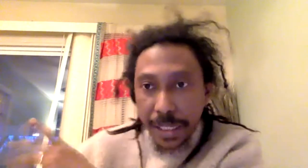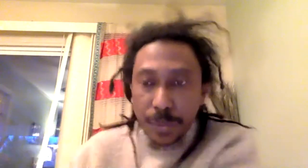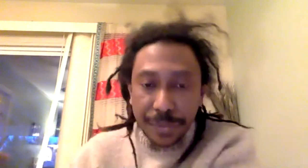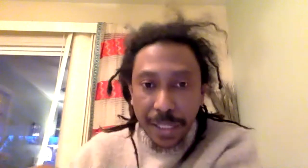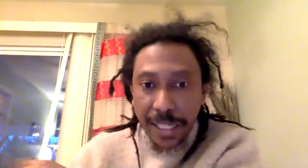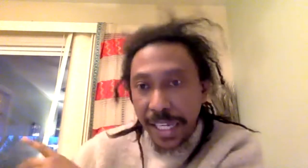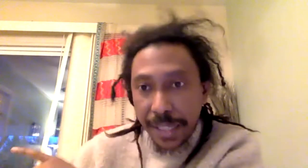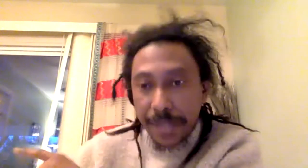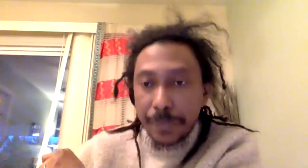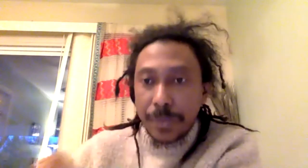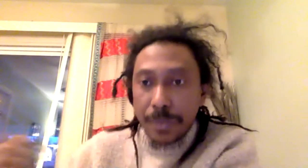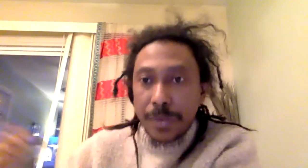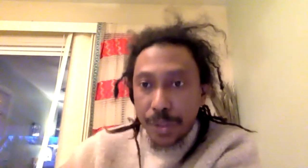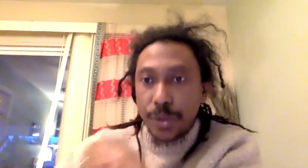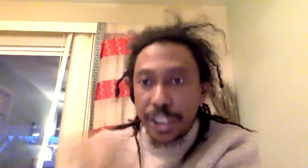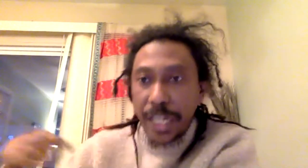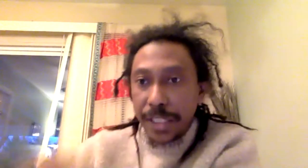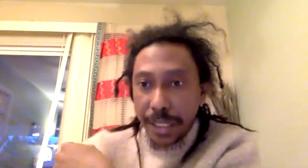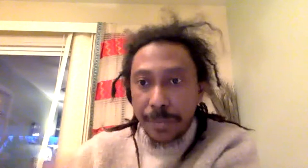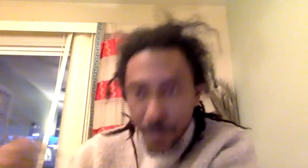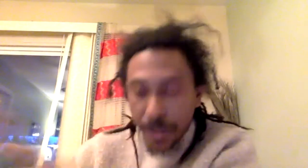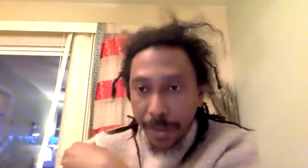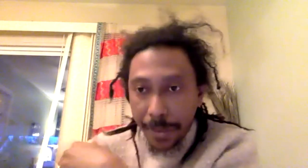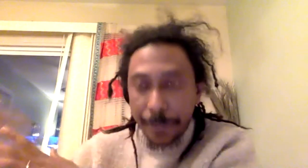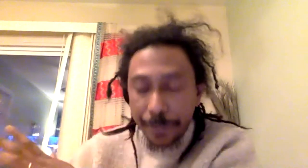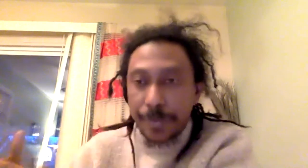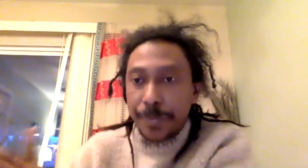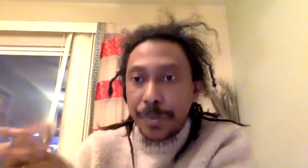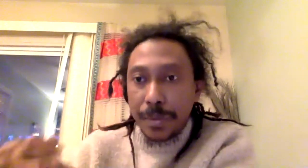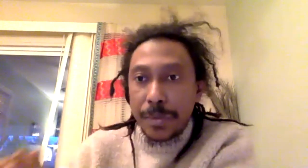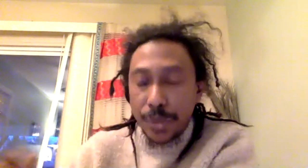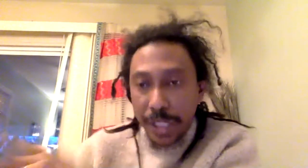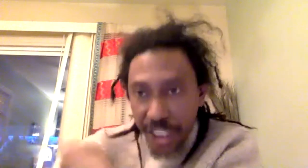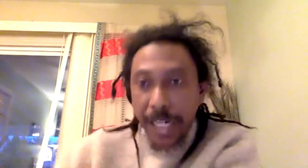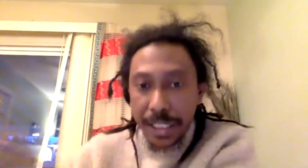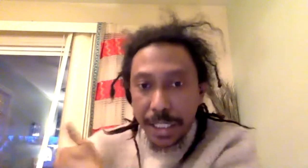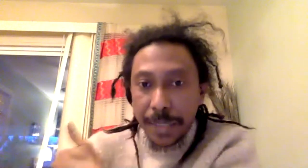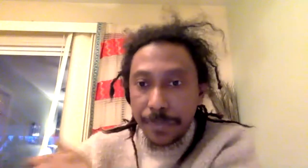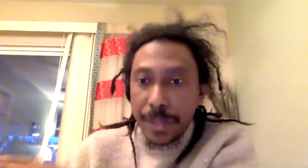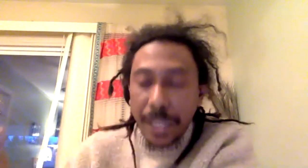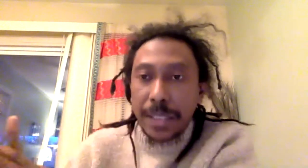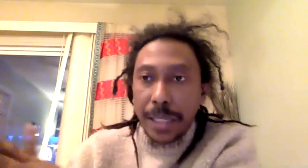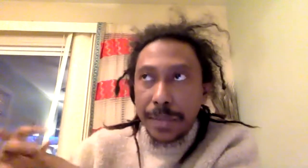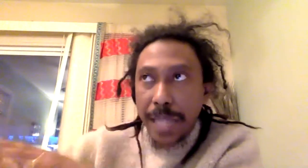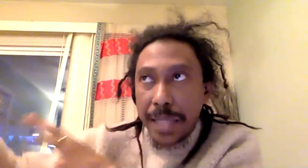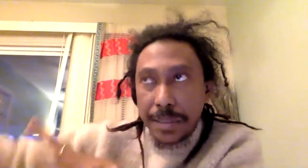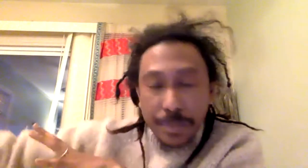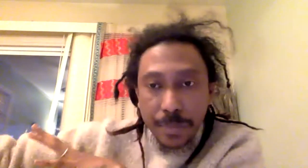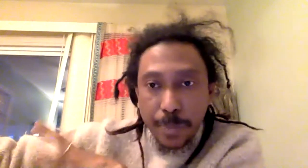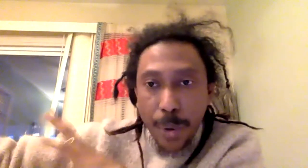dealing with the king to changing the, doing a change. And then